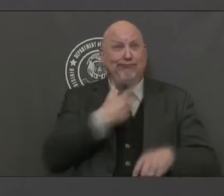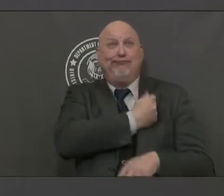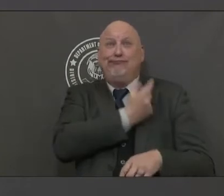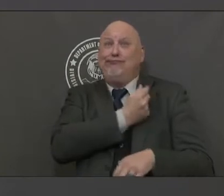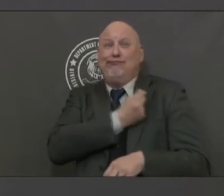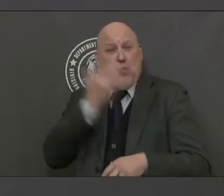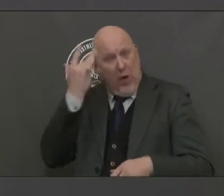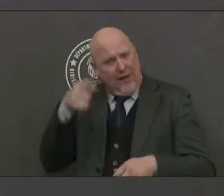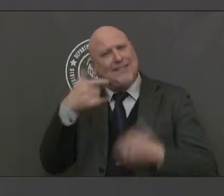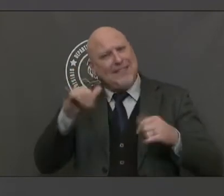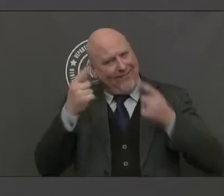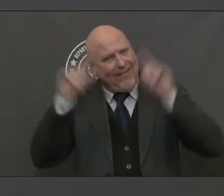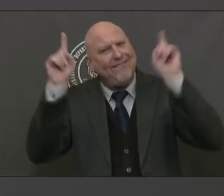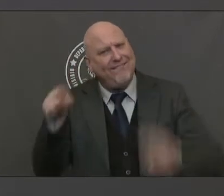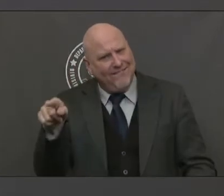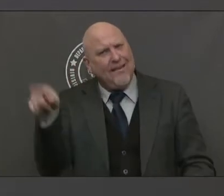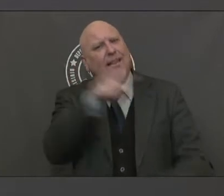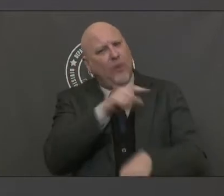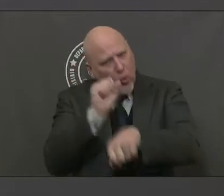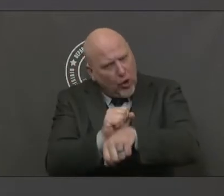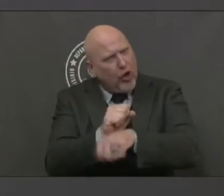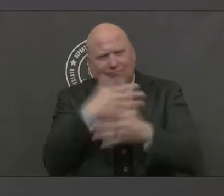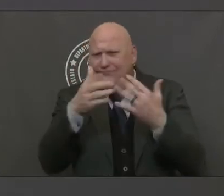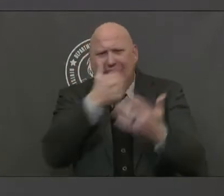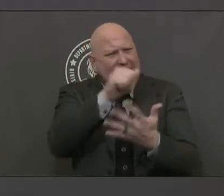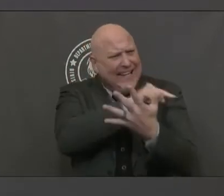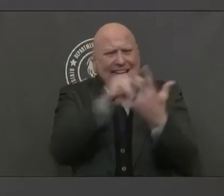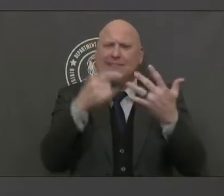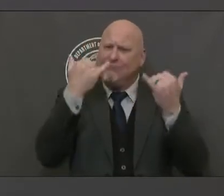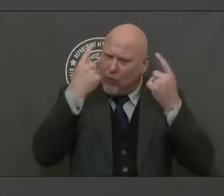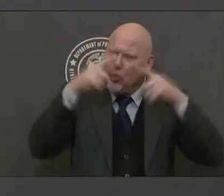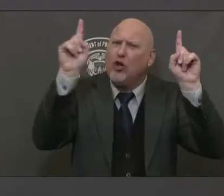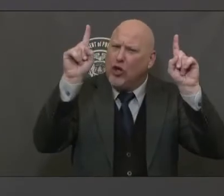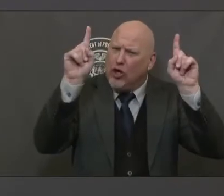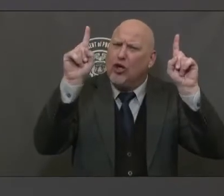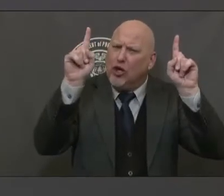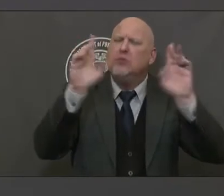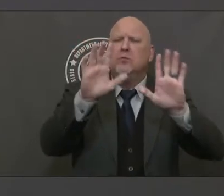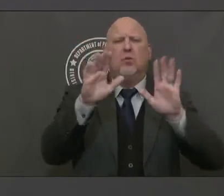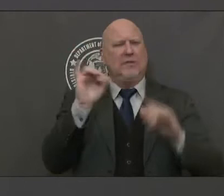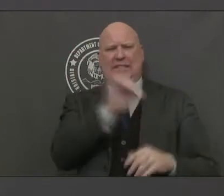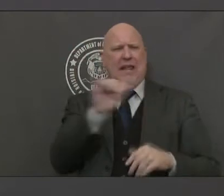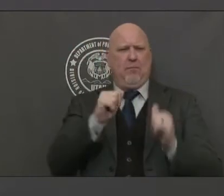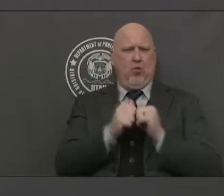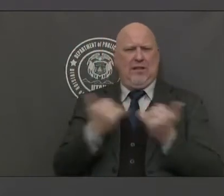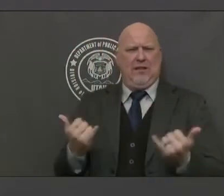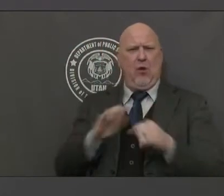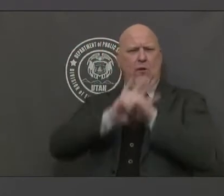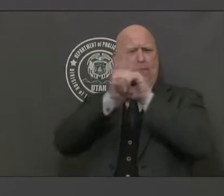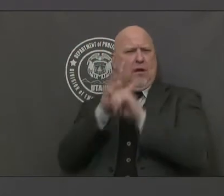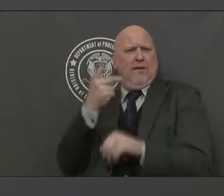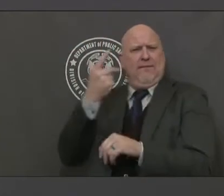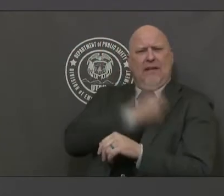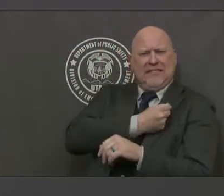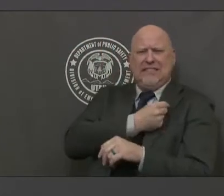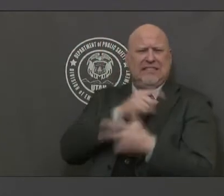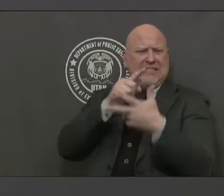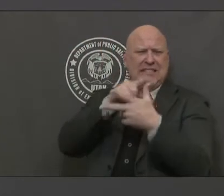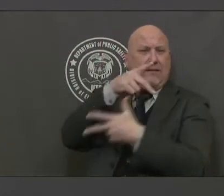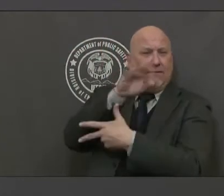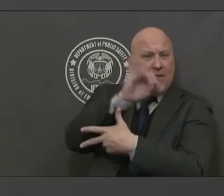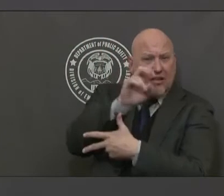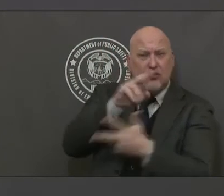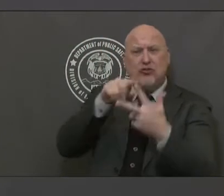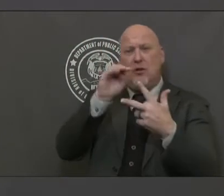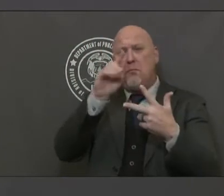with other types of diseases, right? With colds and things. What we care about is serious illness and